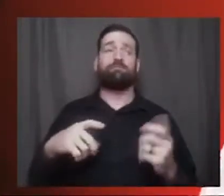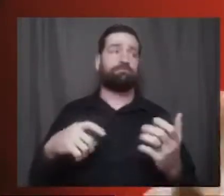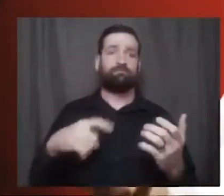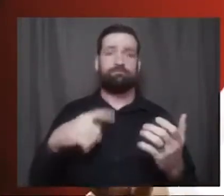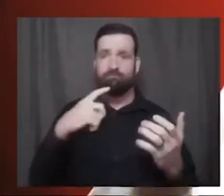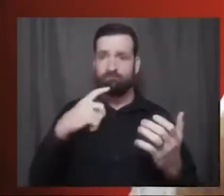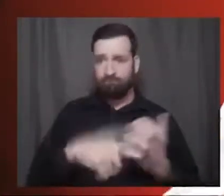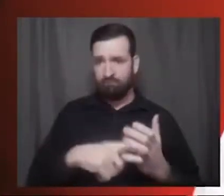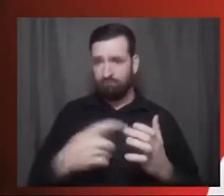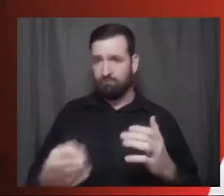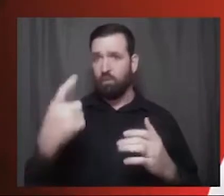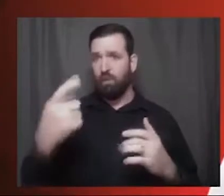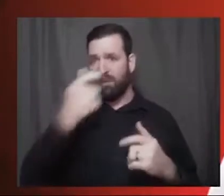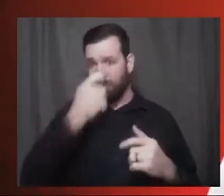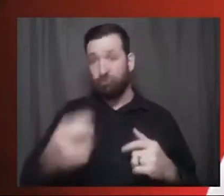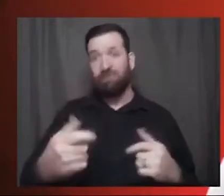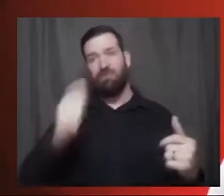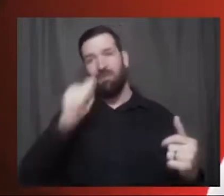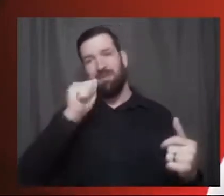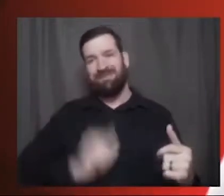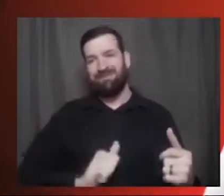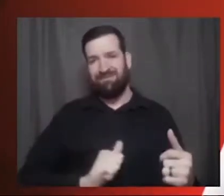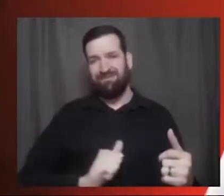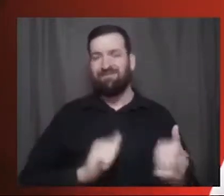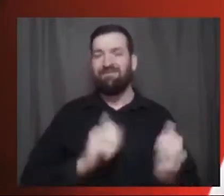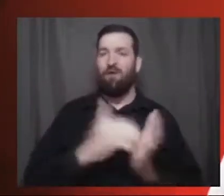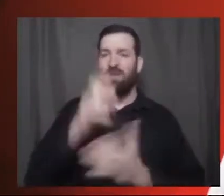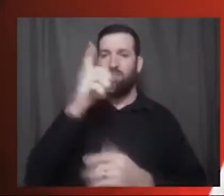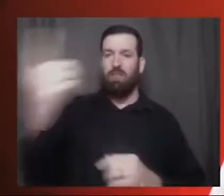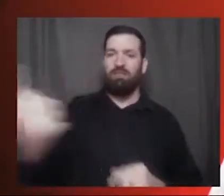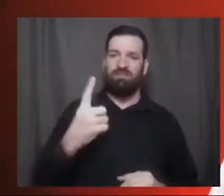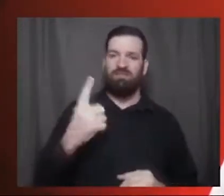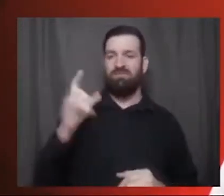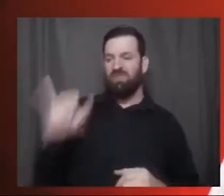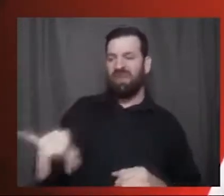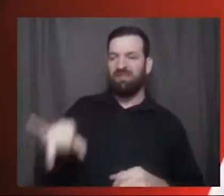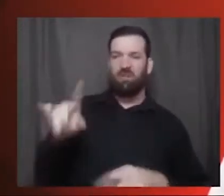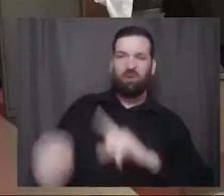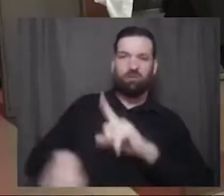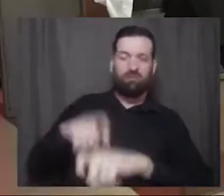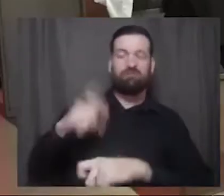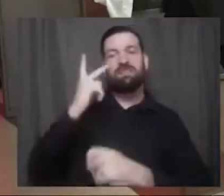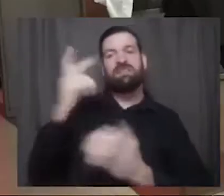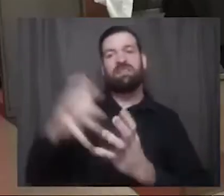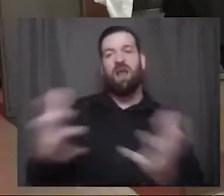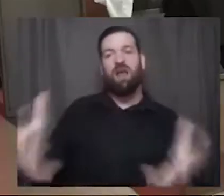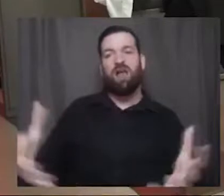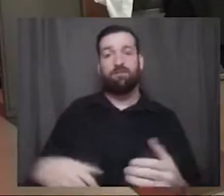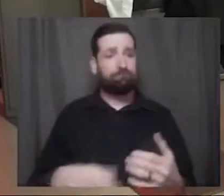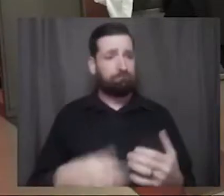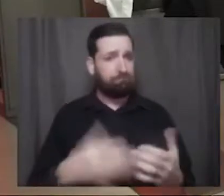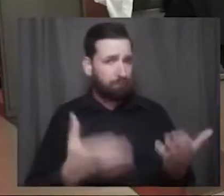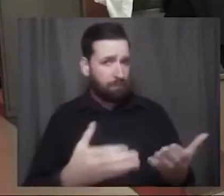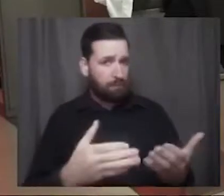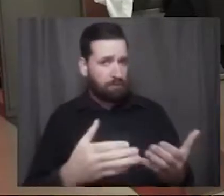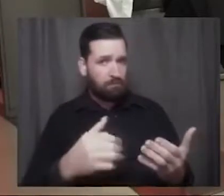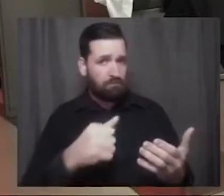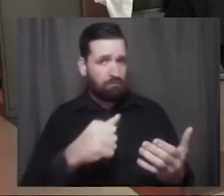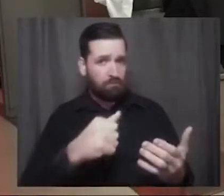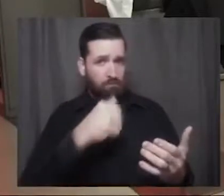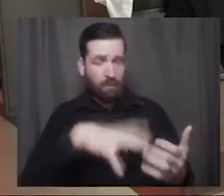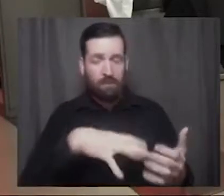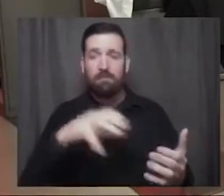I have. So a lot of times people come to me for those questions. So I do see a lot. There might be women who, in perimenopause, for people who don't know, that's